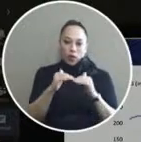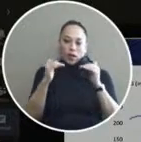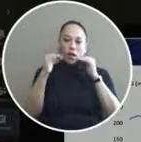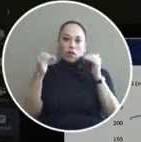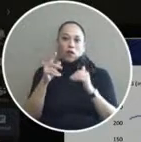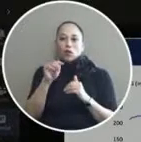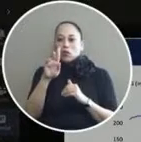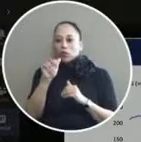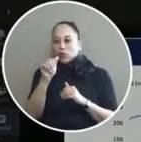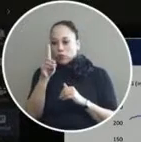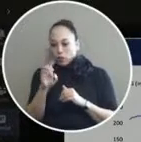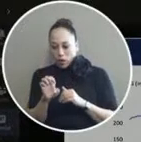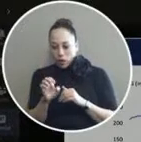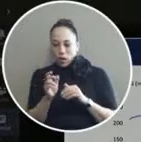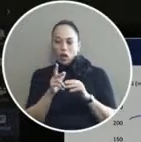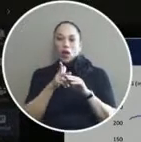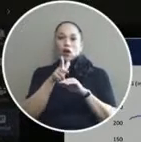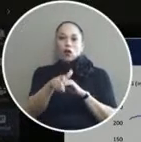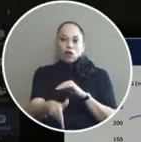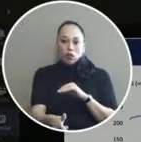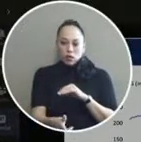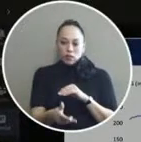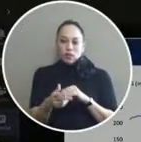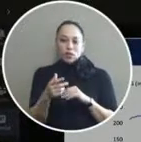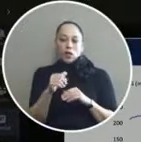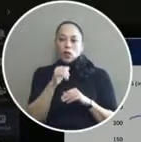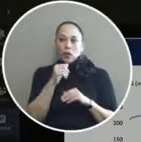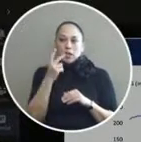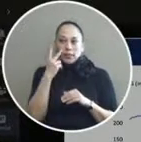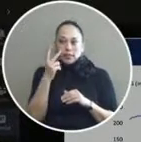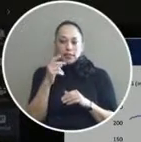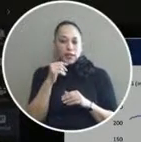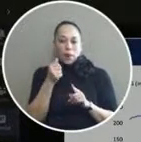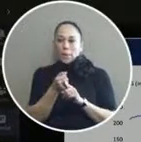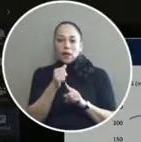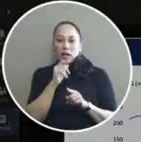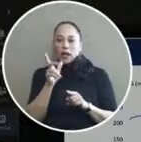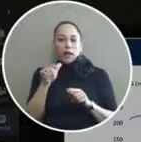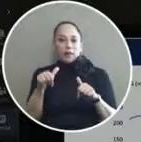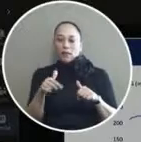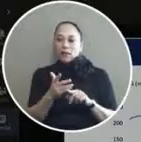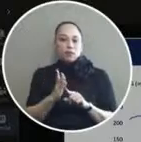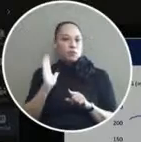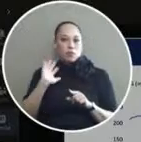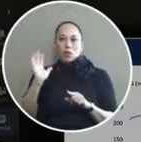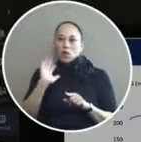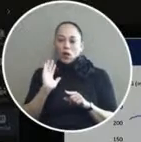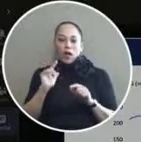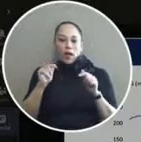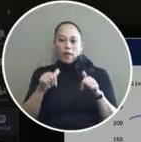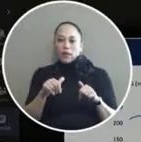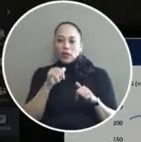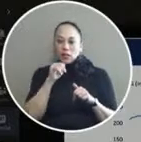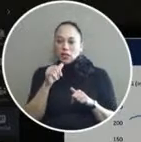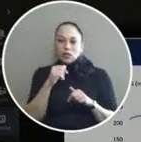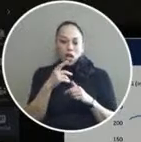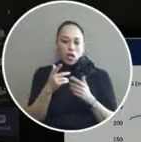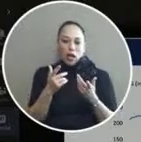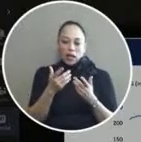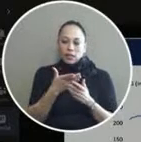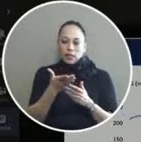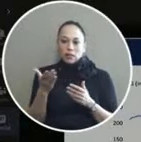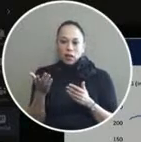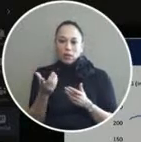trade, crossings, we've not seen an impact like this before. This is not a recession that is driven